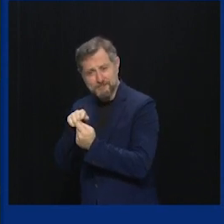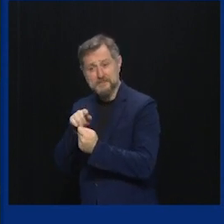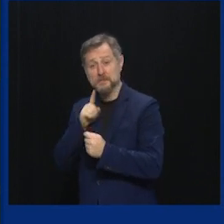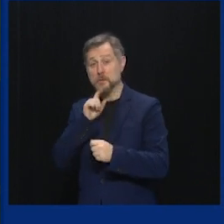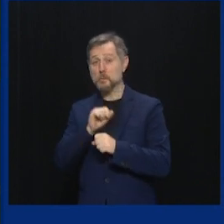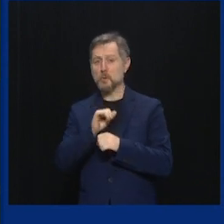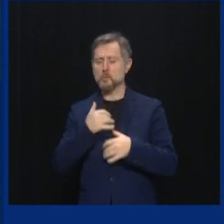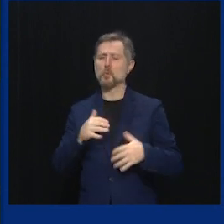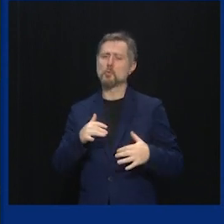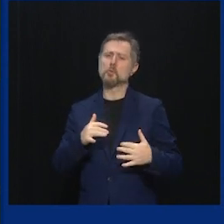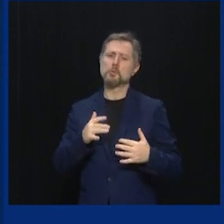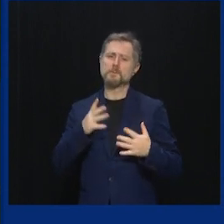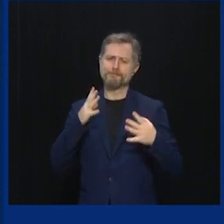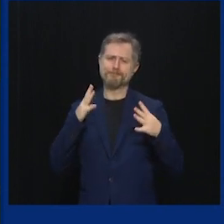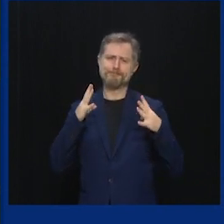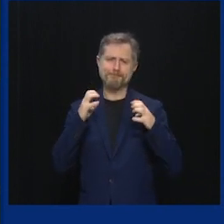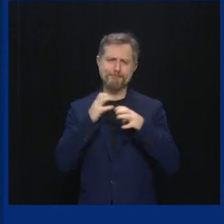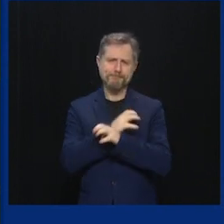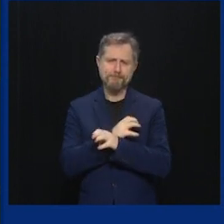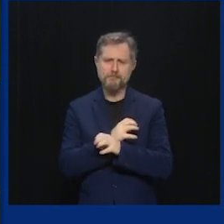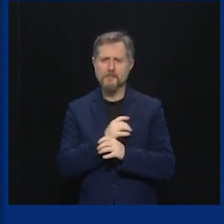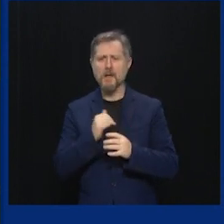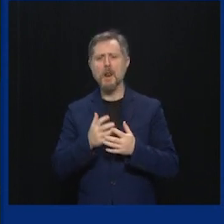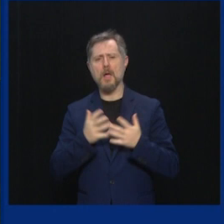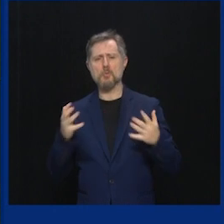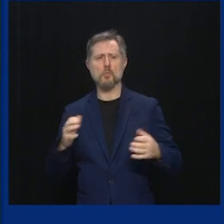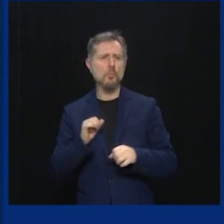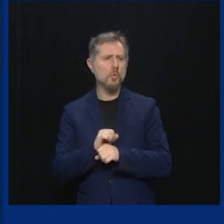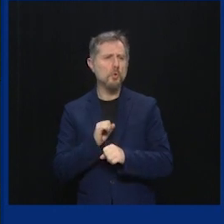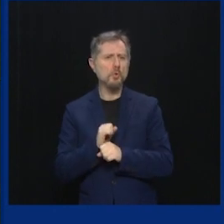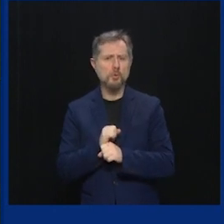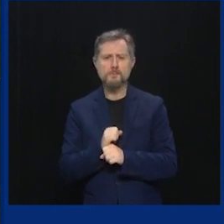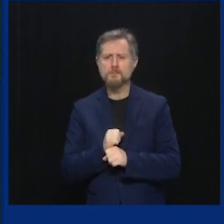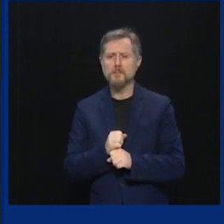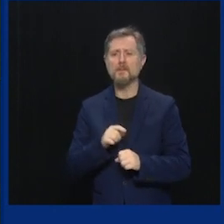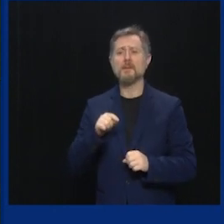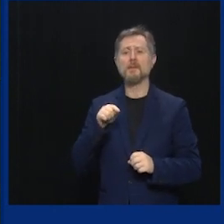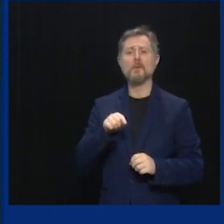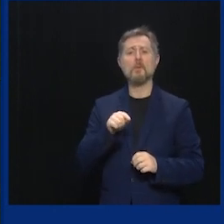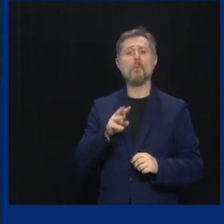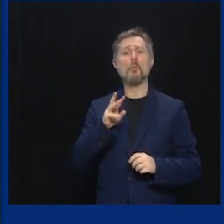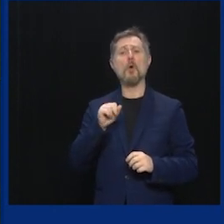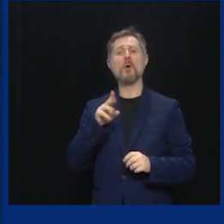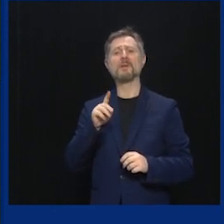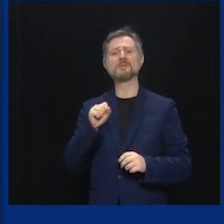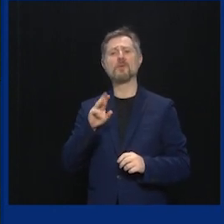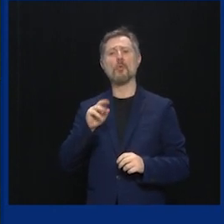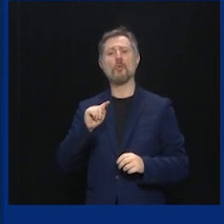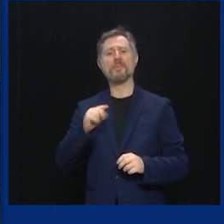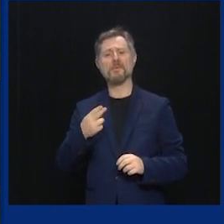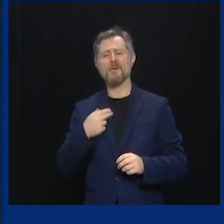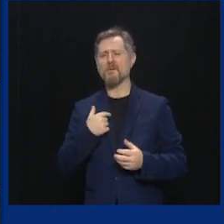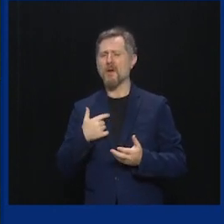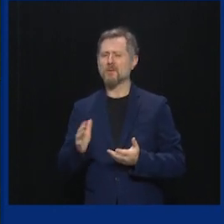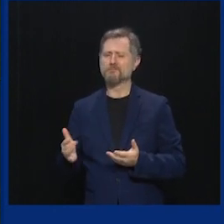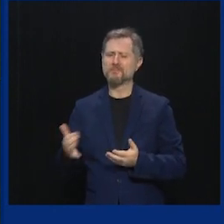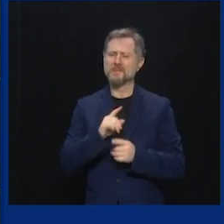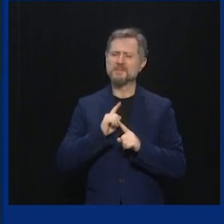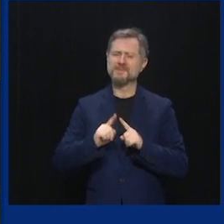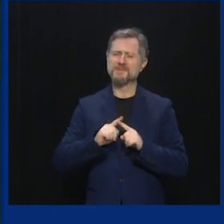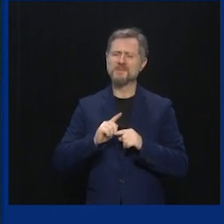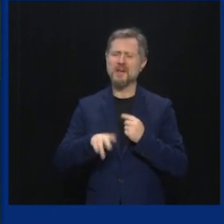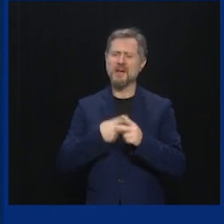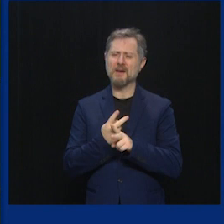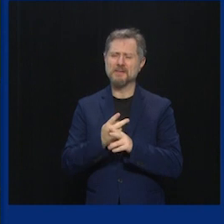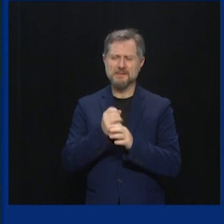labor-intensive process. And Wadsworth has been sequencing patient specimens to monitor for circulating strains in New York since